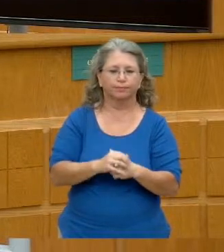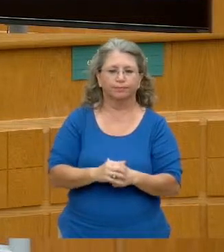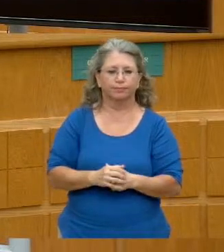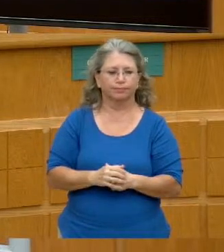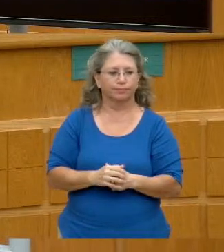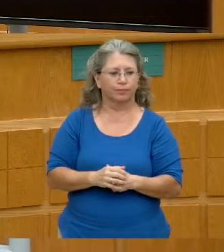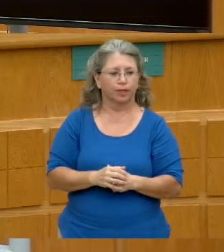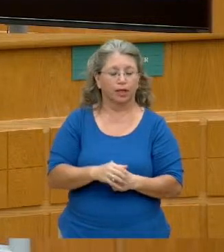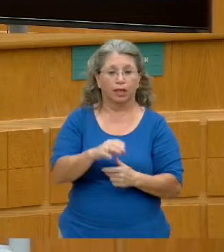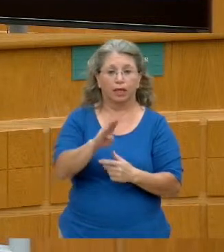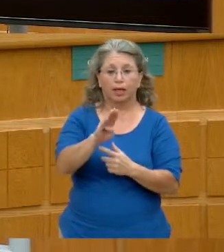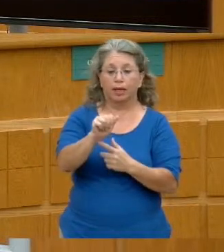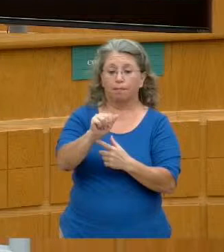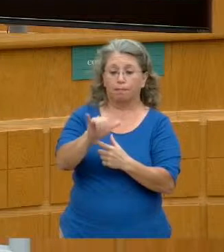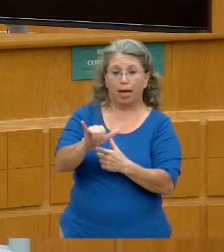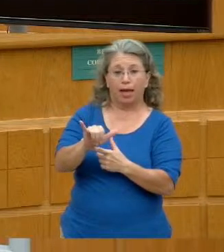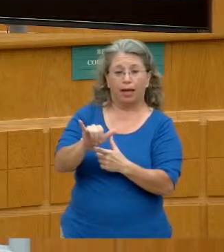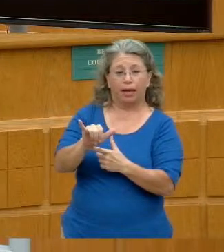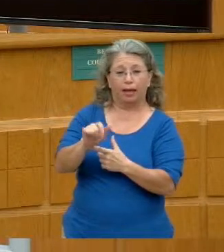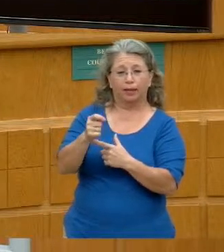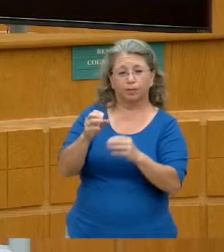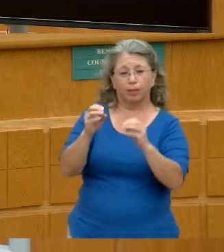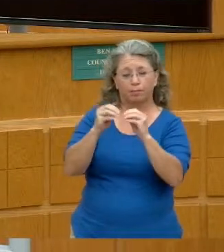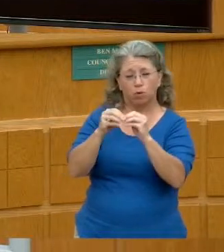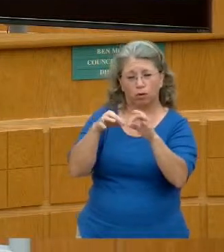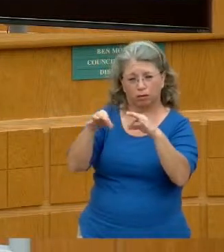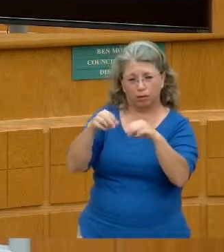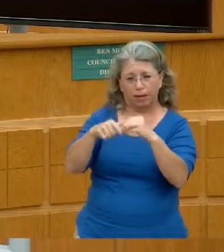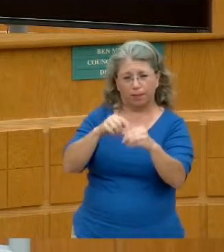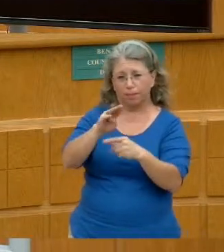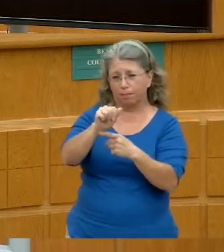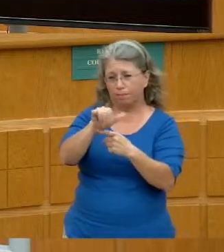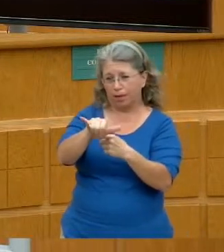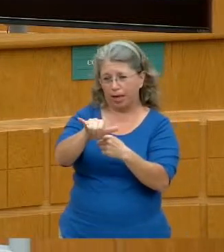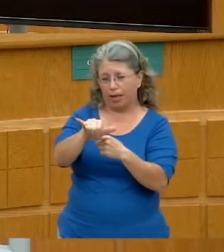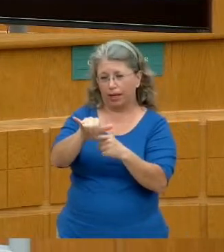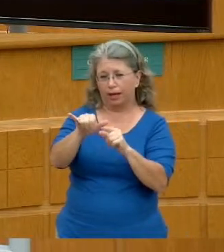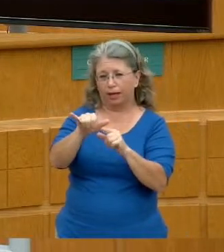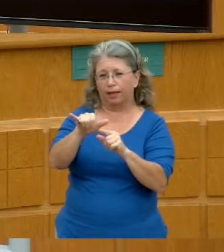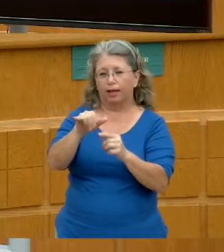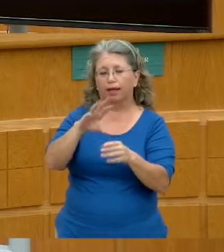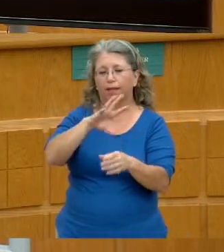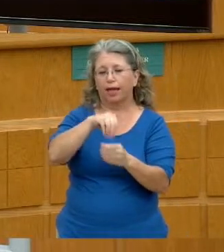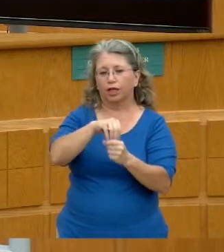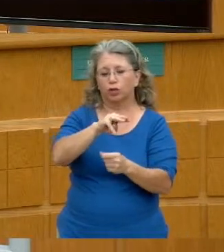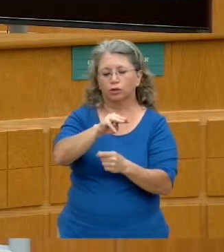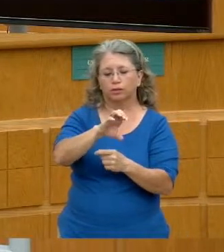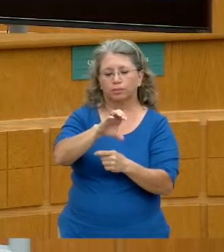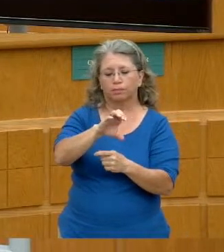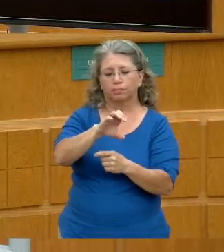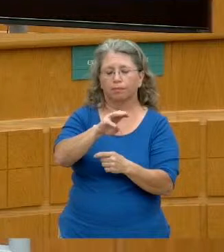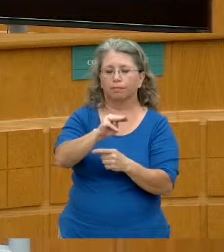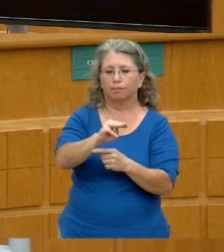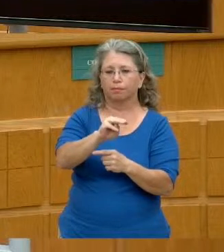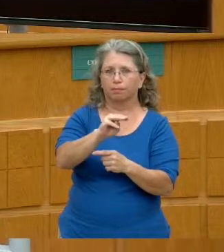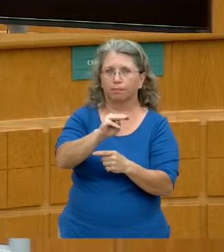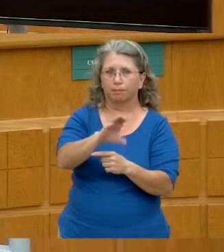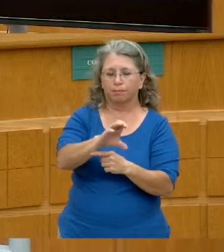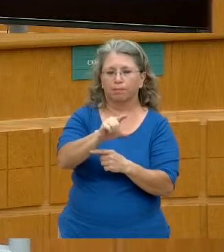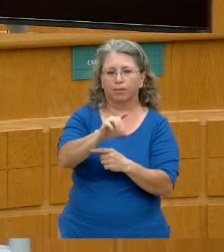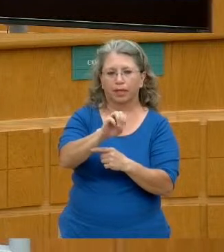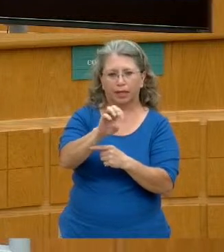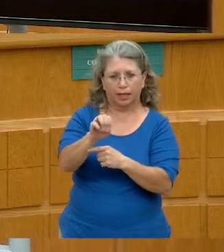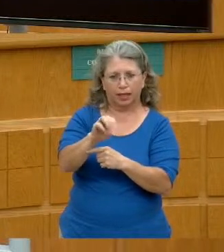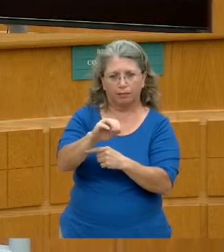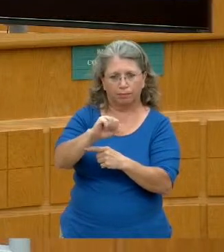Okay, so the bay beaches, just a little bit more breakdown on them. The bay beaches include McGee Beach and North Beach. Now,